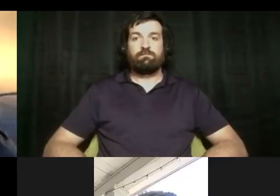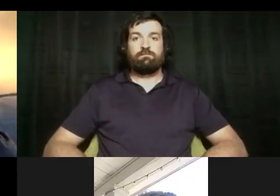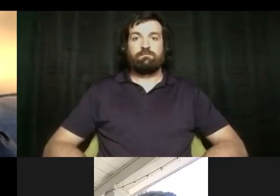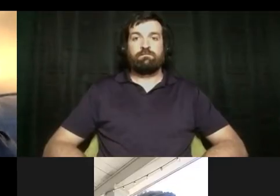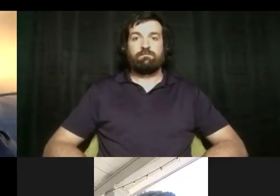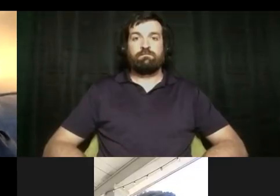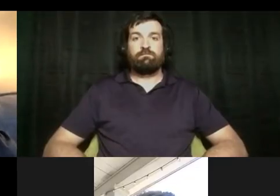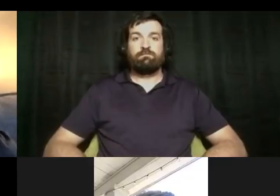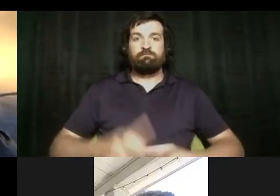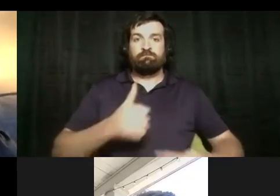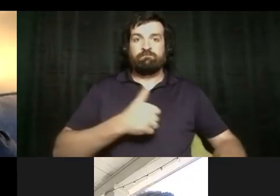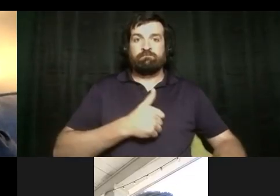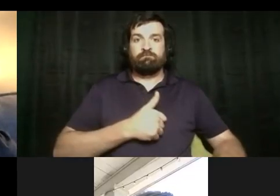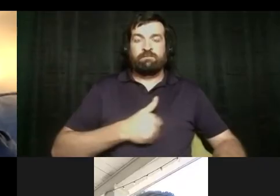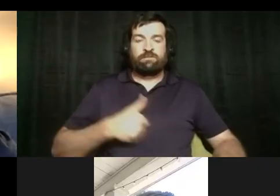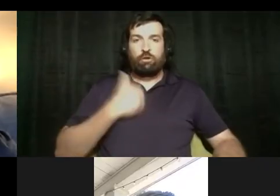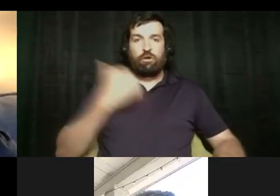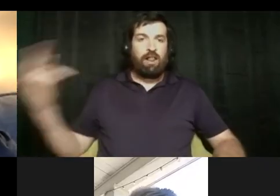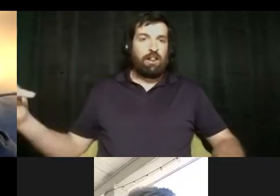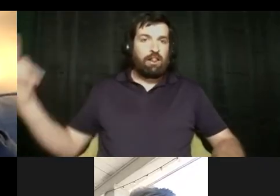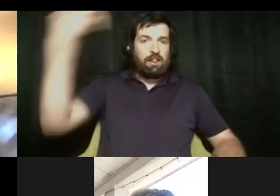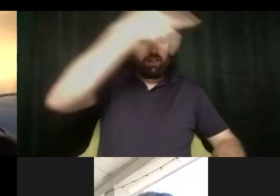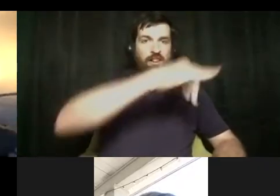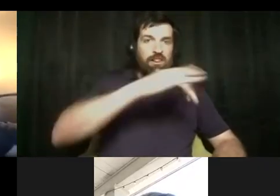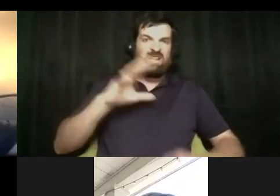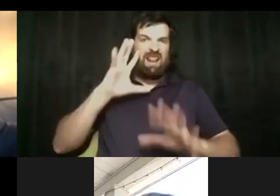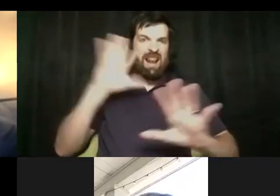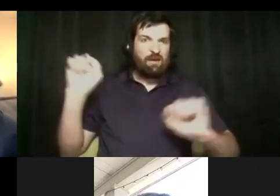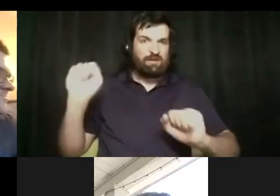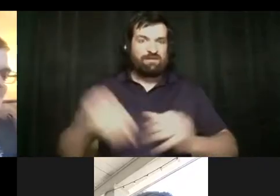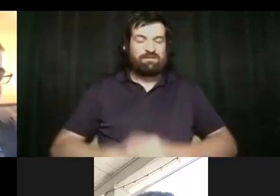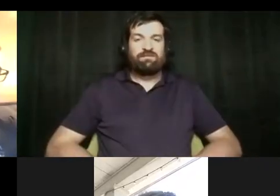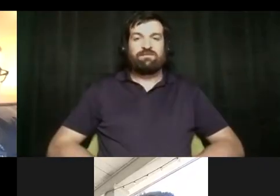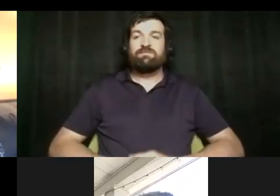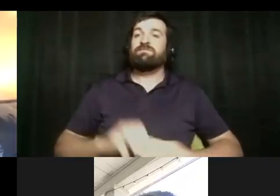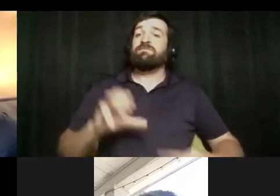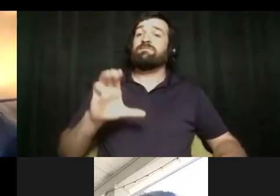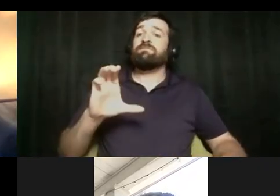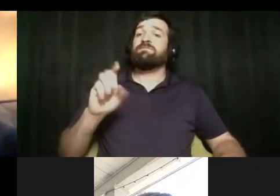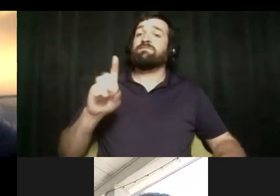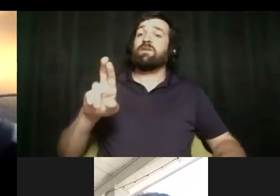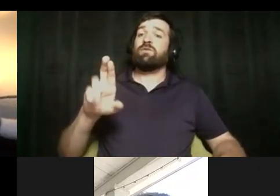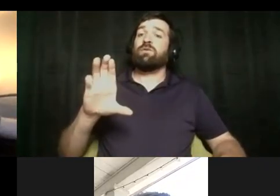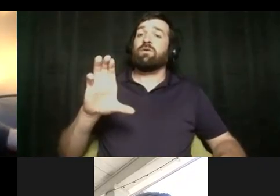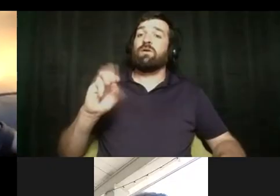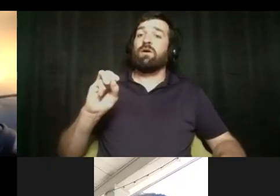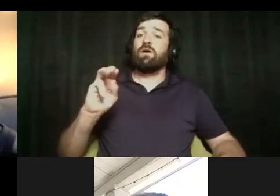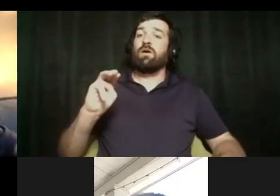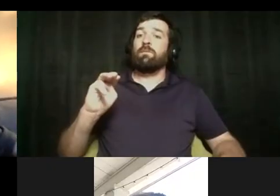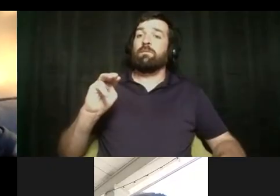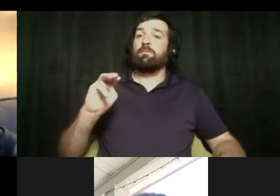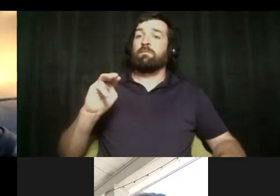Sorry for the airplane overhead. That was really loud. Dr. Comninellis, as a pilot, that might